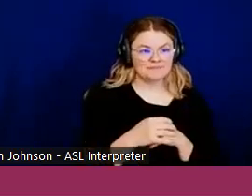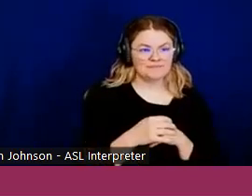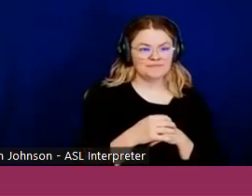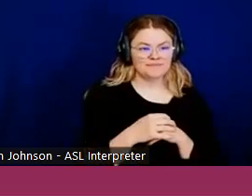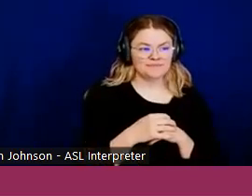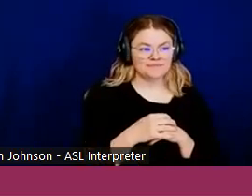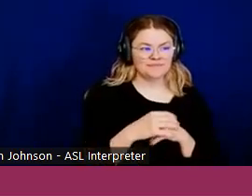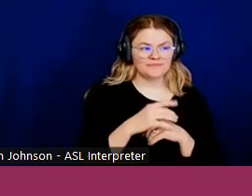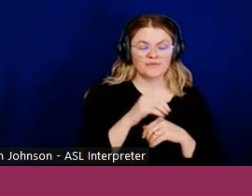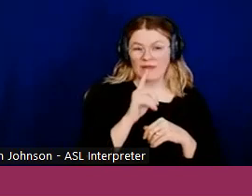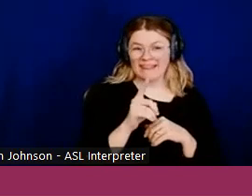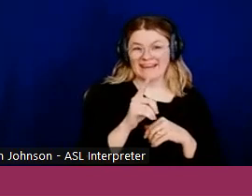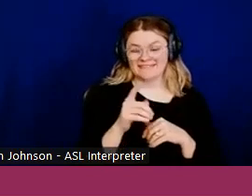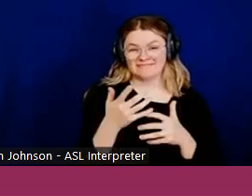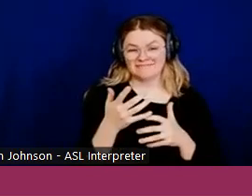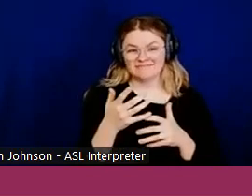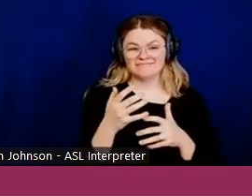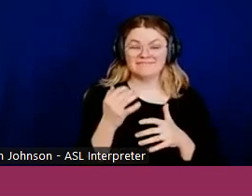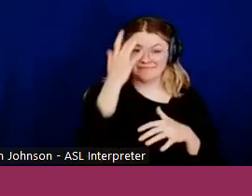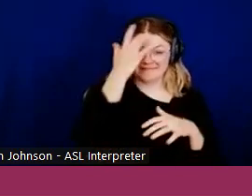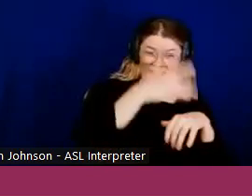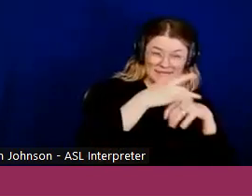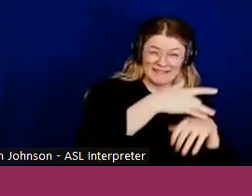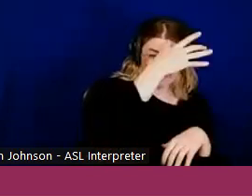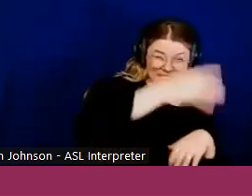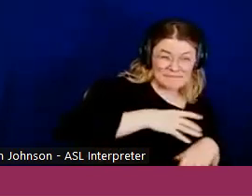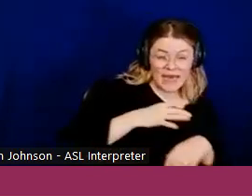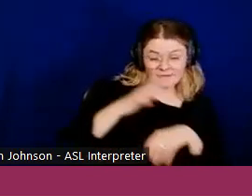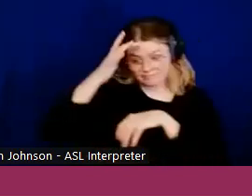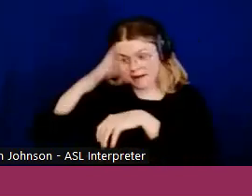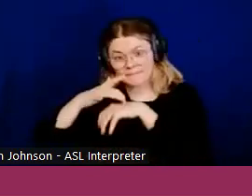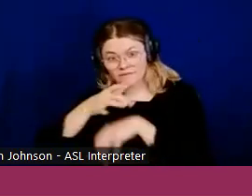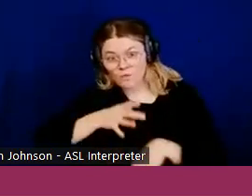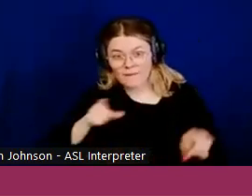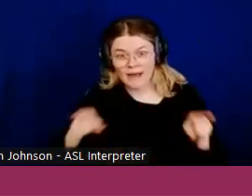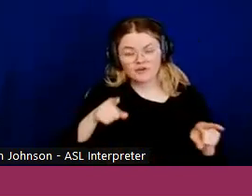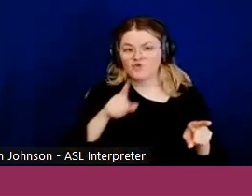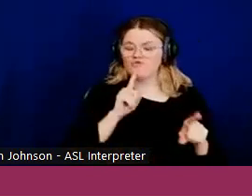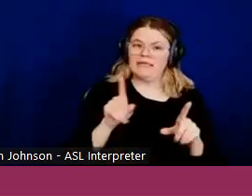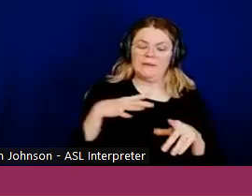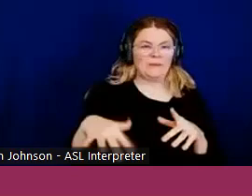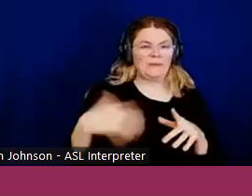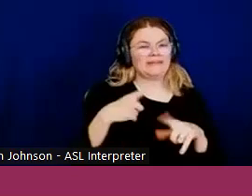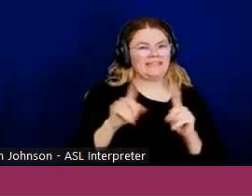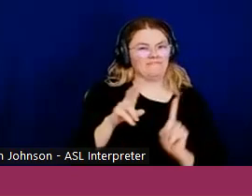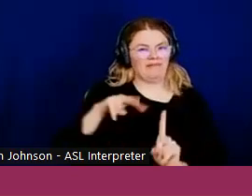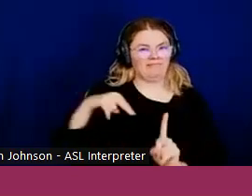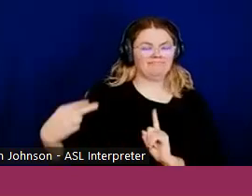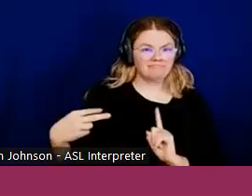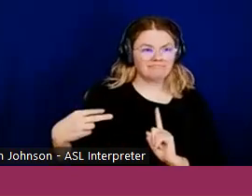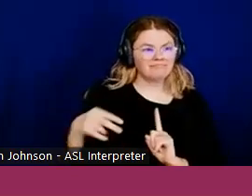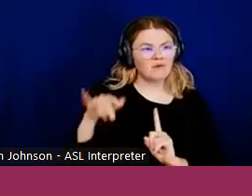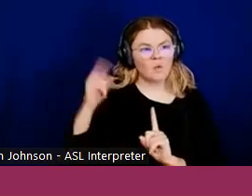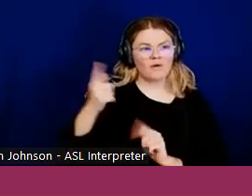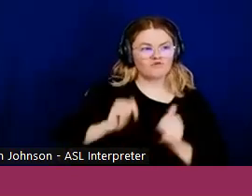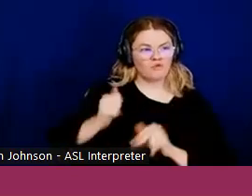tend to view obsessive men and women within the media. This is a show called Crazy Ex-Girlfriend, and